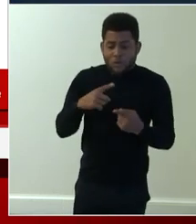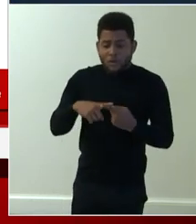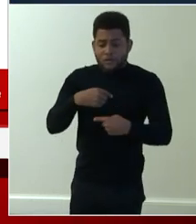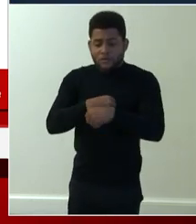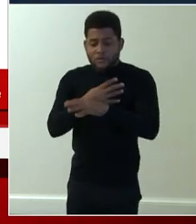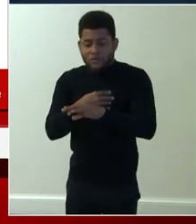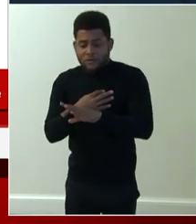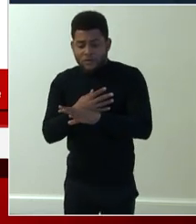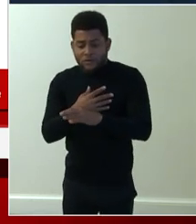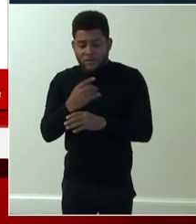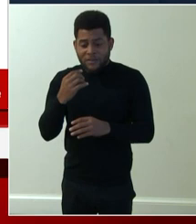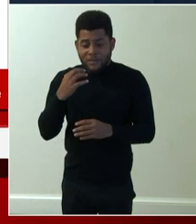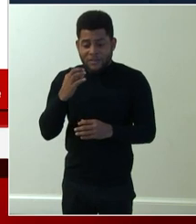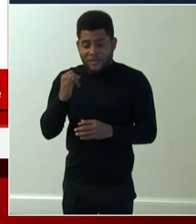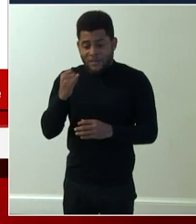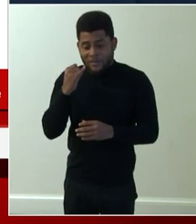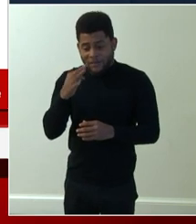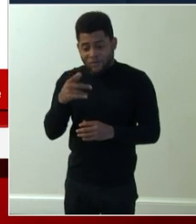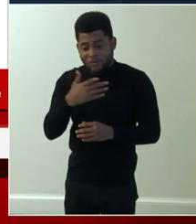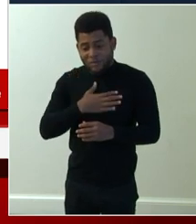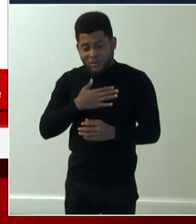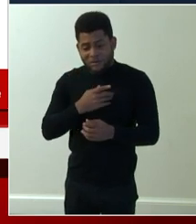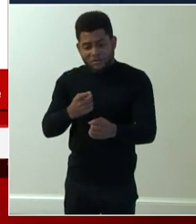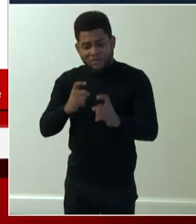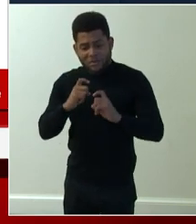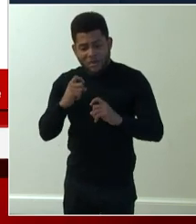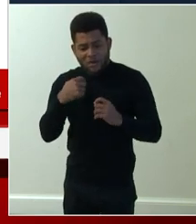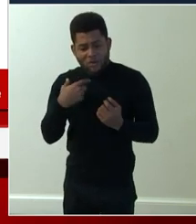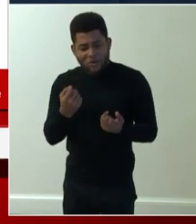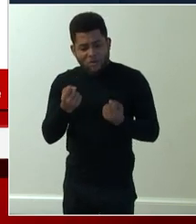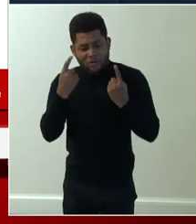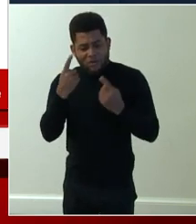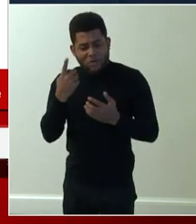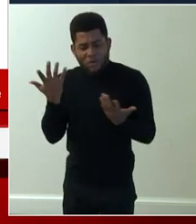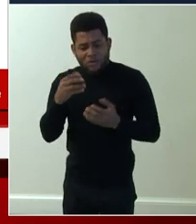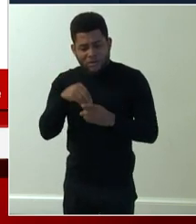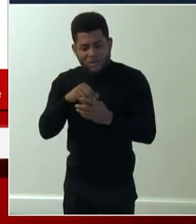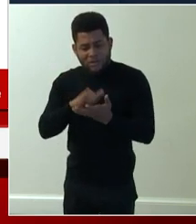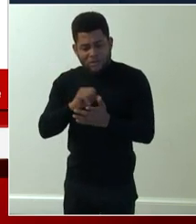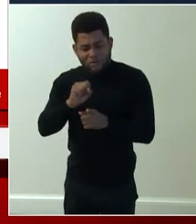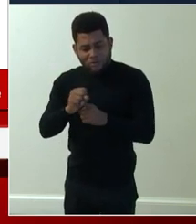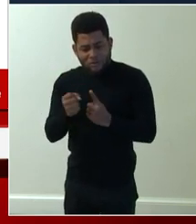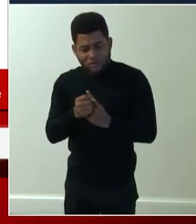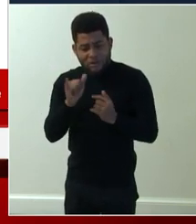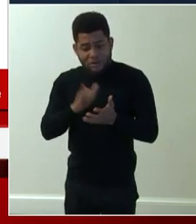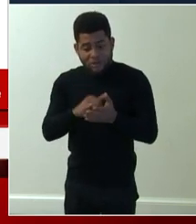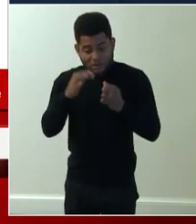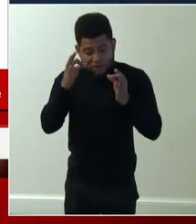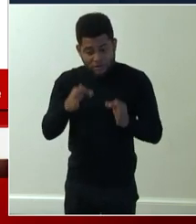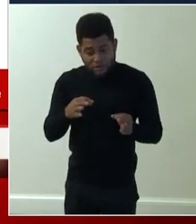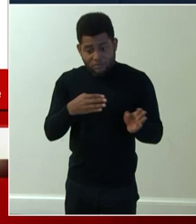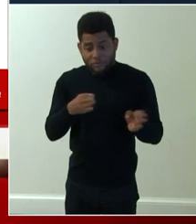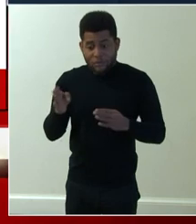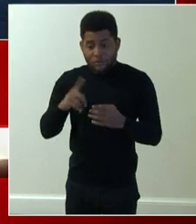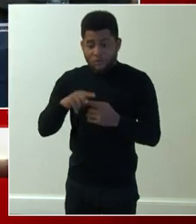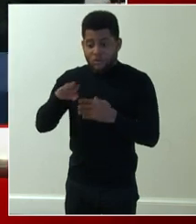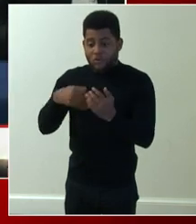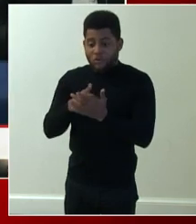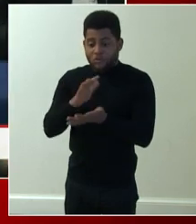could you please give us some insight into what goes into that decision making when it comes to shifting schools to virtual operations in the